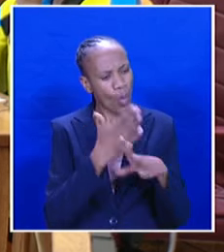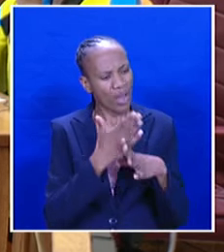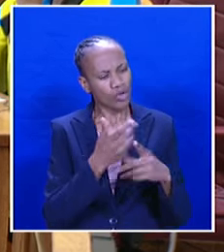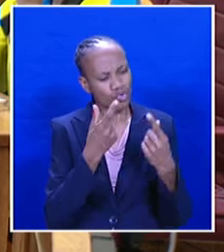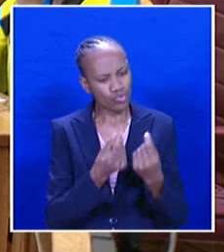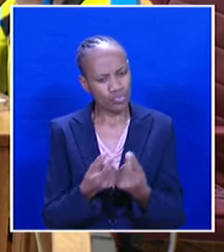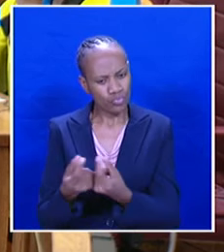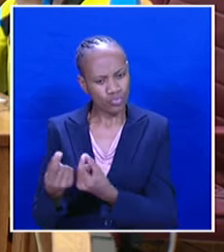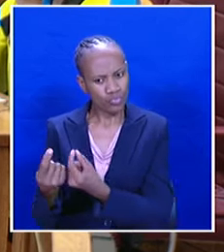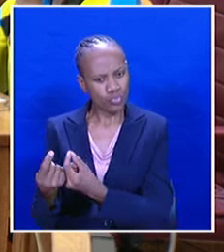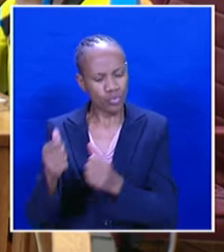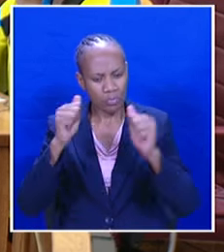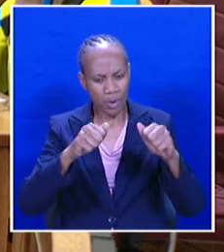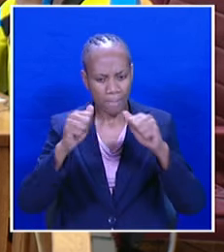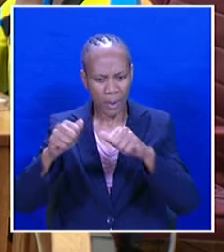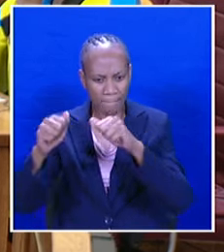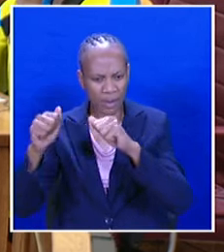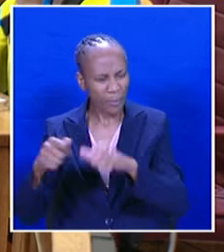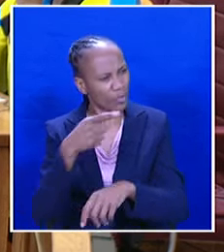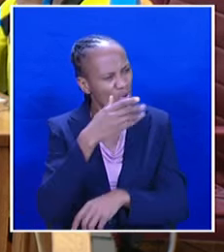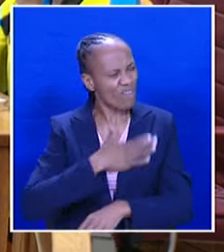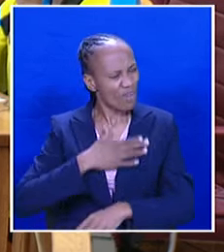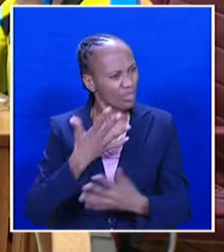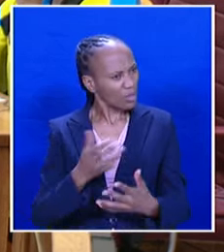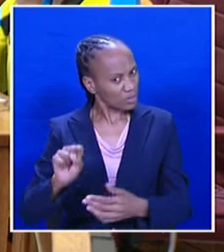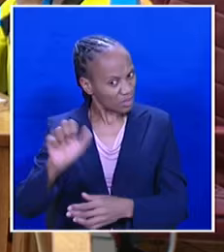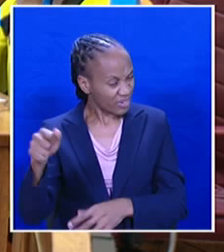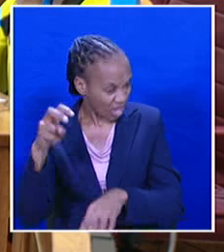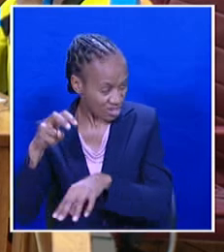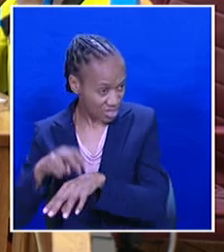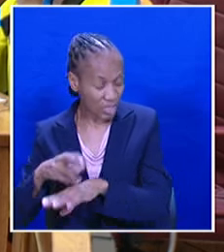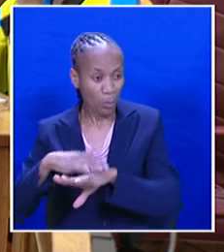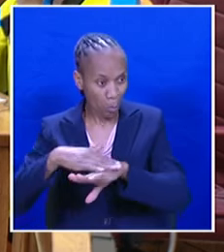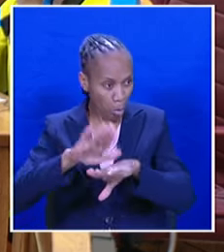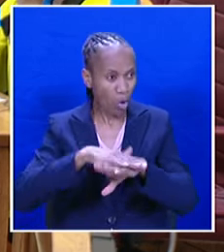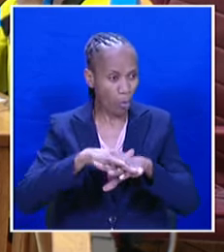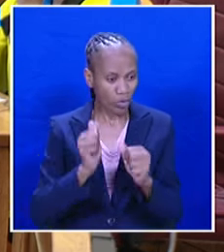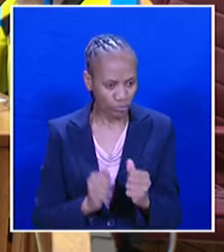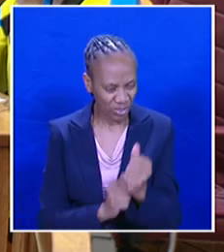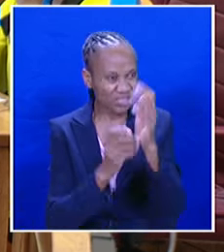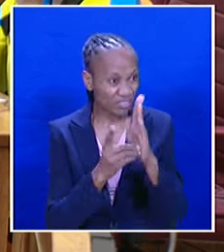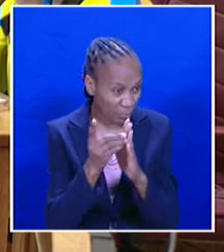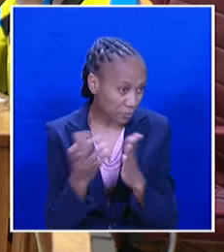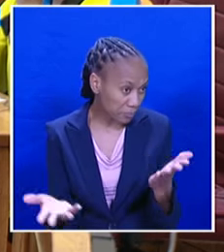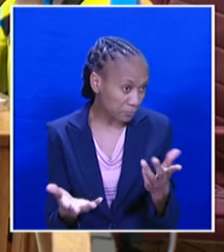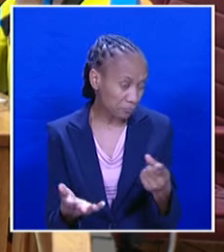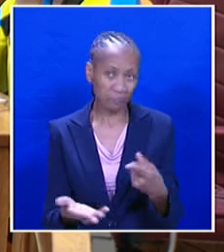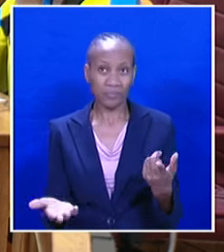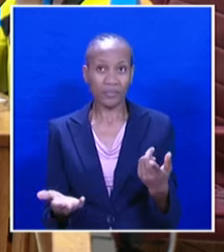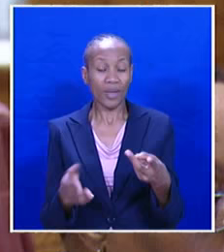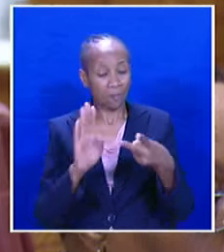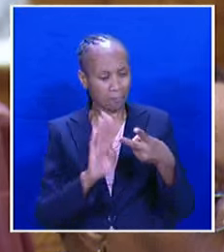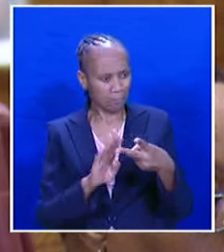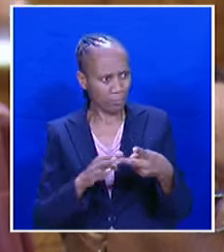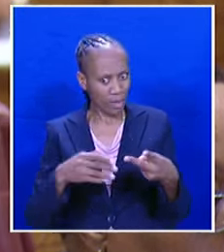in your opinion, is South Africa still in need of strategic development aid? And are we best placed to drive and deliver